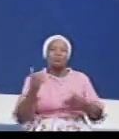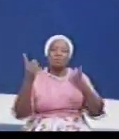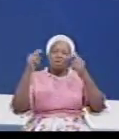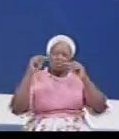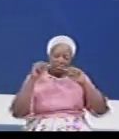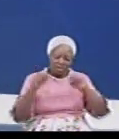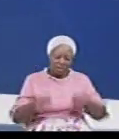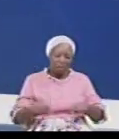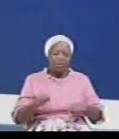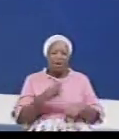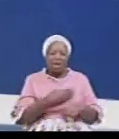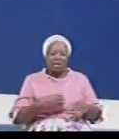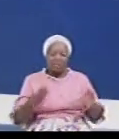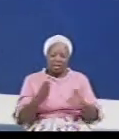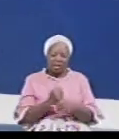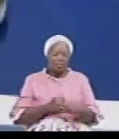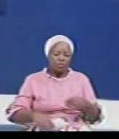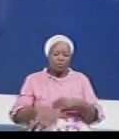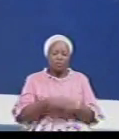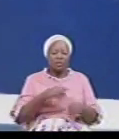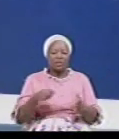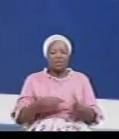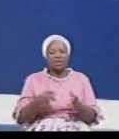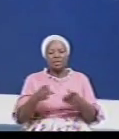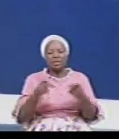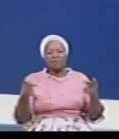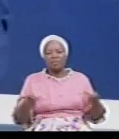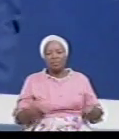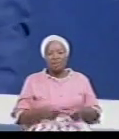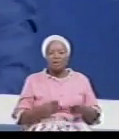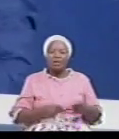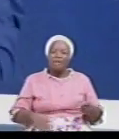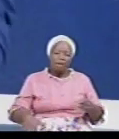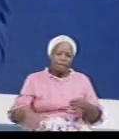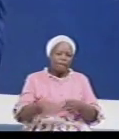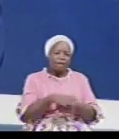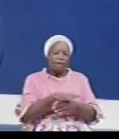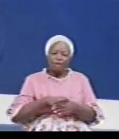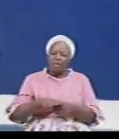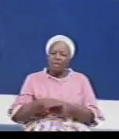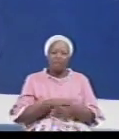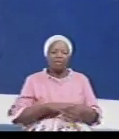Come and take over this place. Come and take over this place.